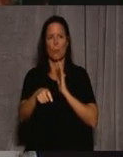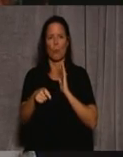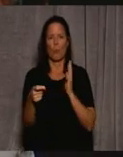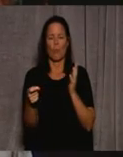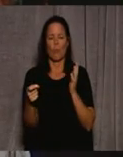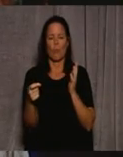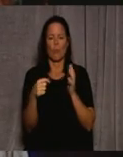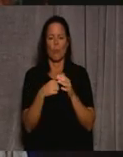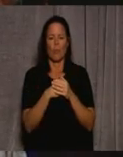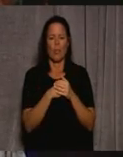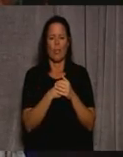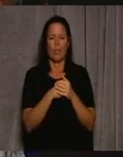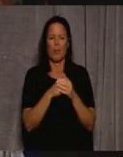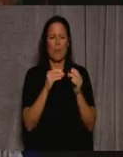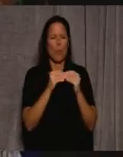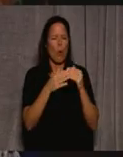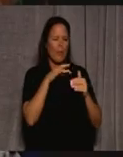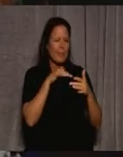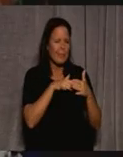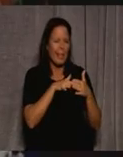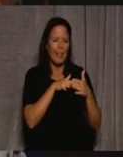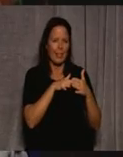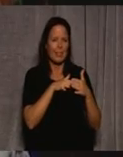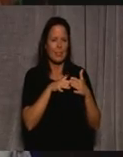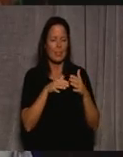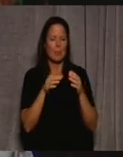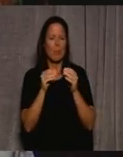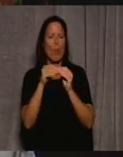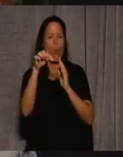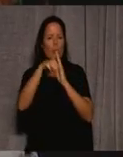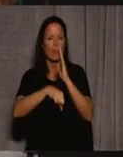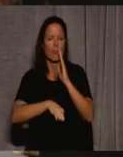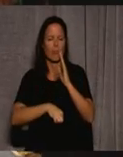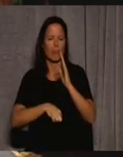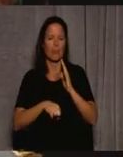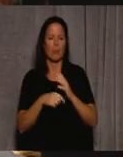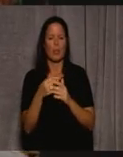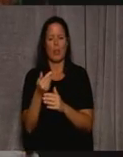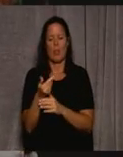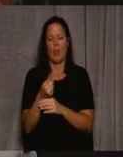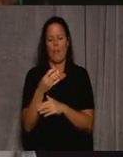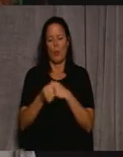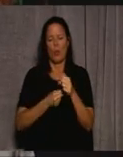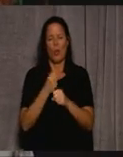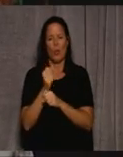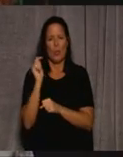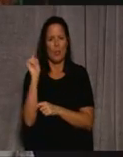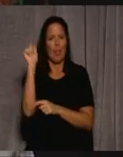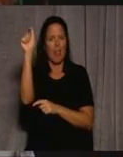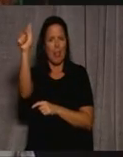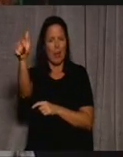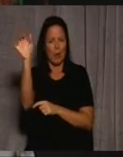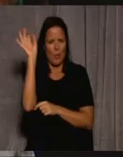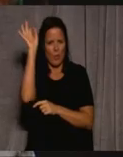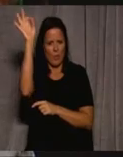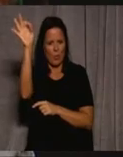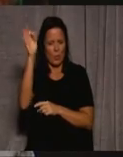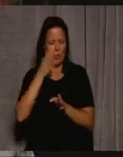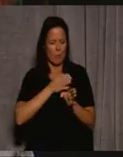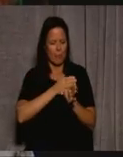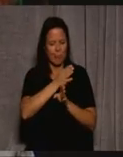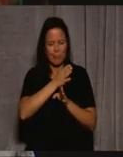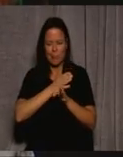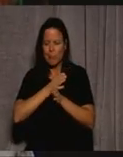beyond even the studies that you've undertaken. Because several years from now, professions